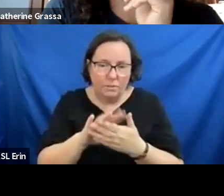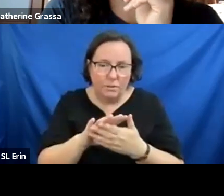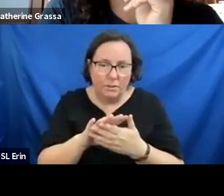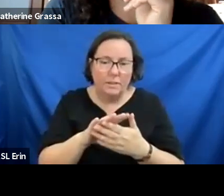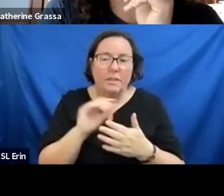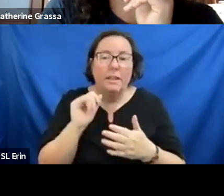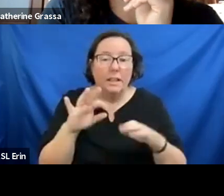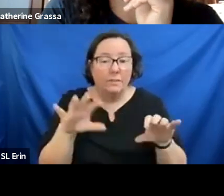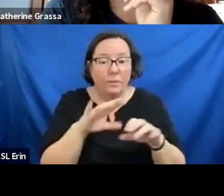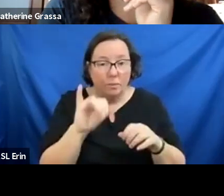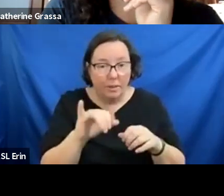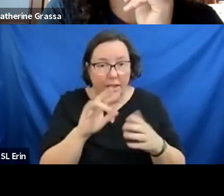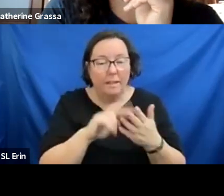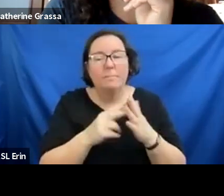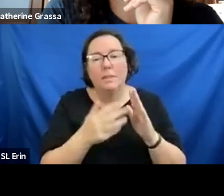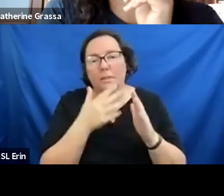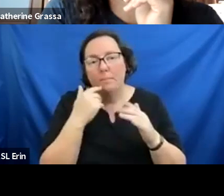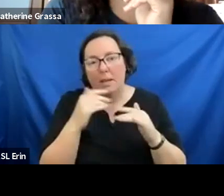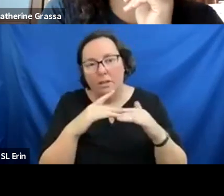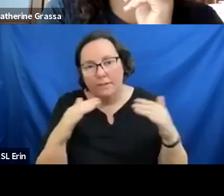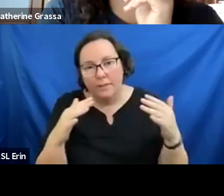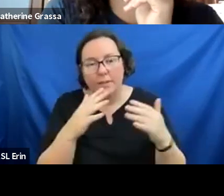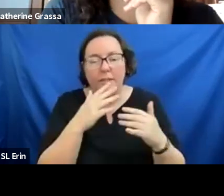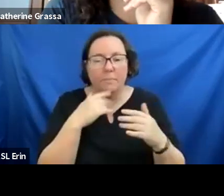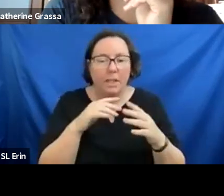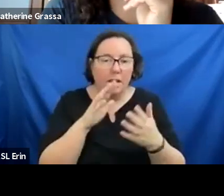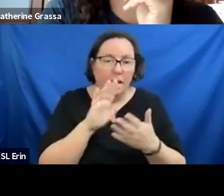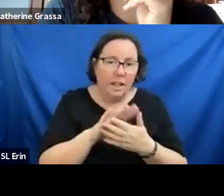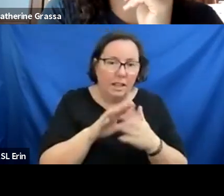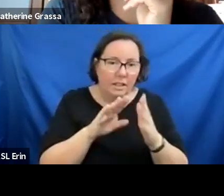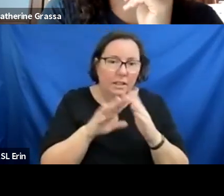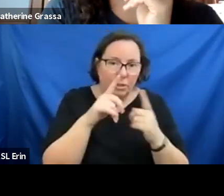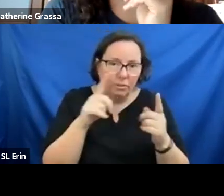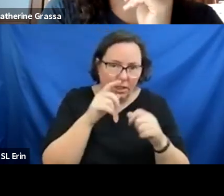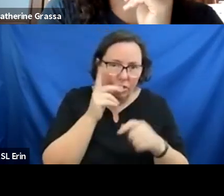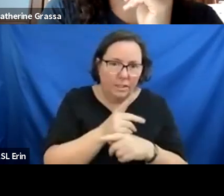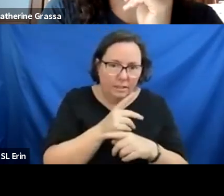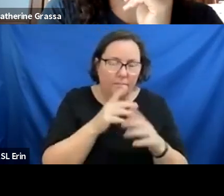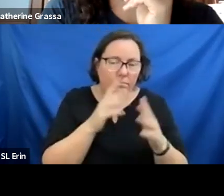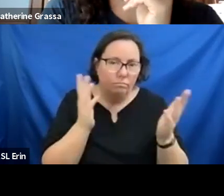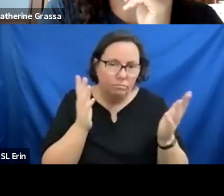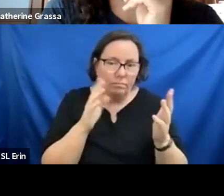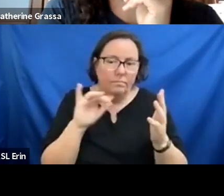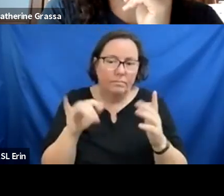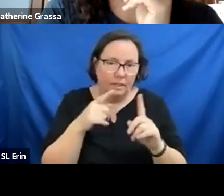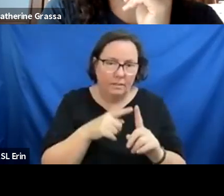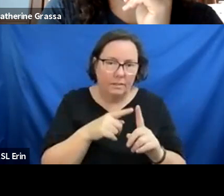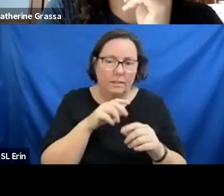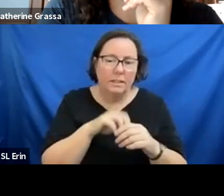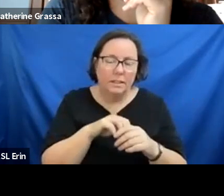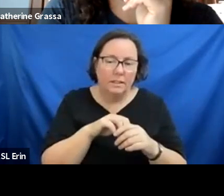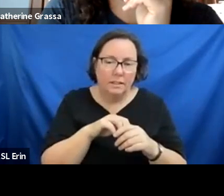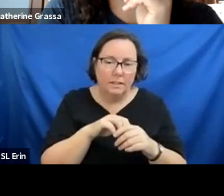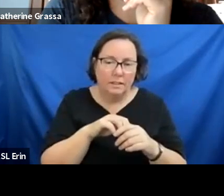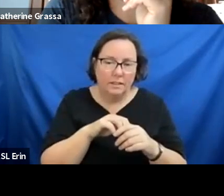that, both diversity and equity, as well as academic rigor, can be achieved, which is manifested by the